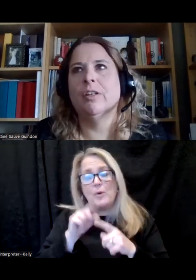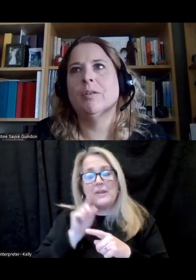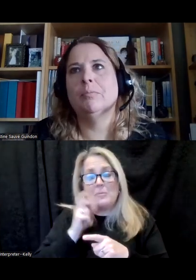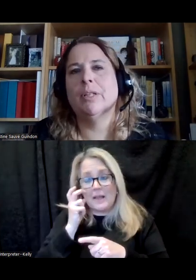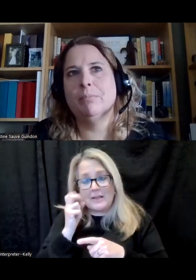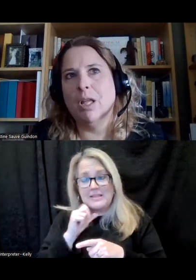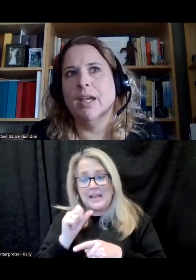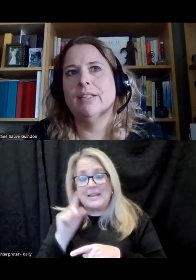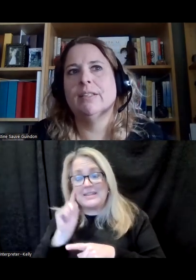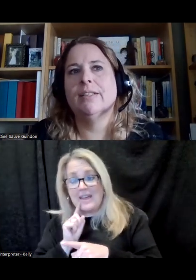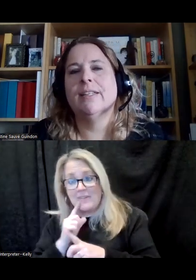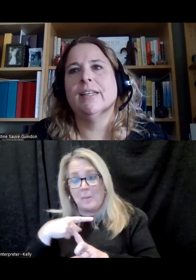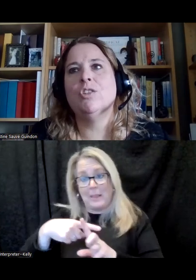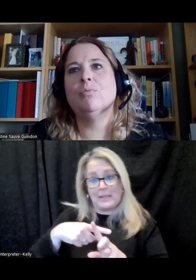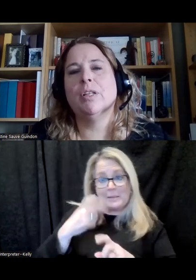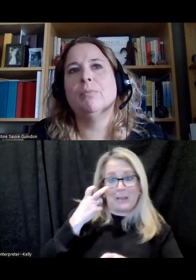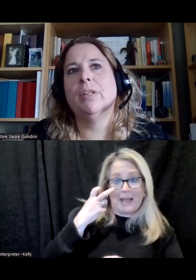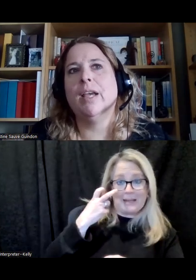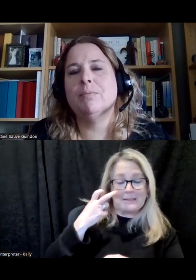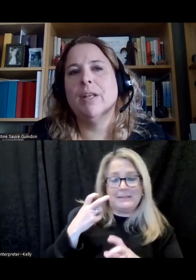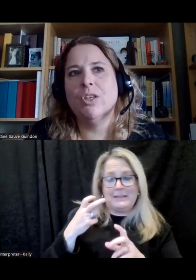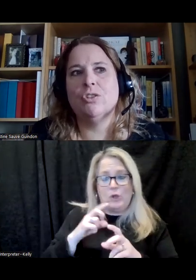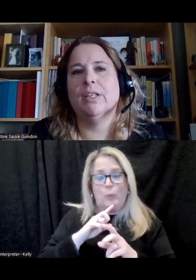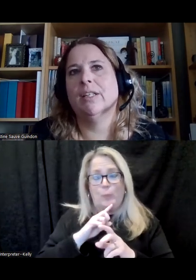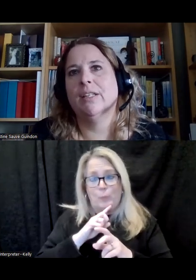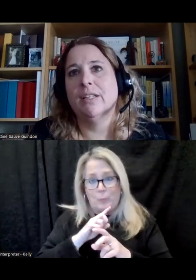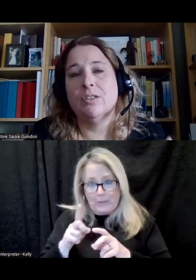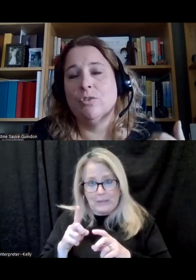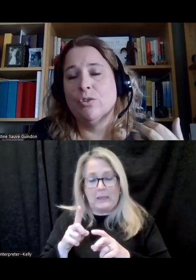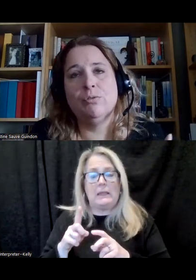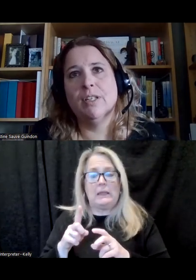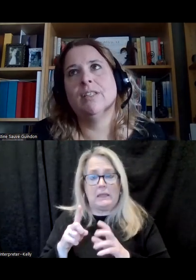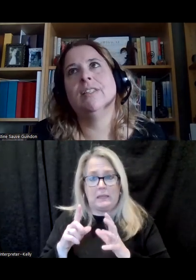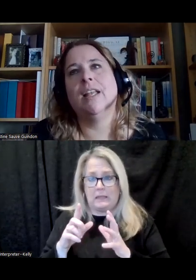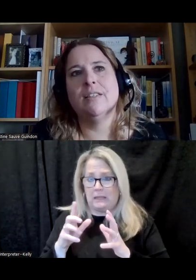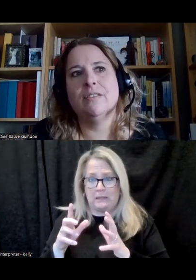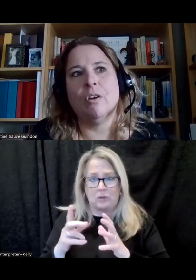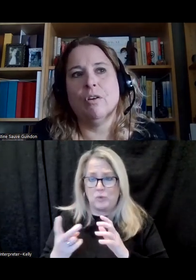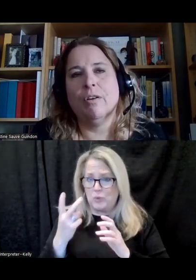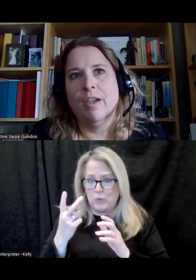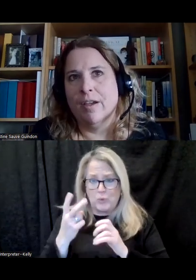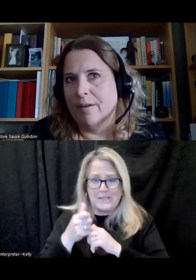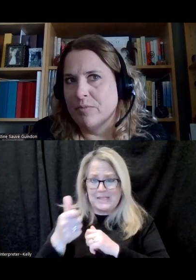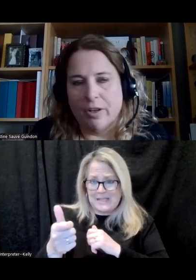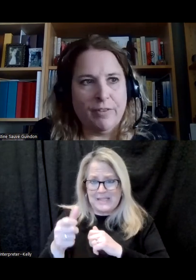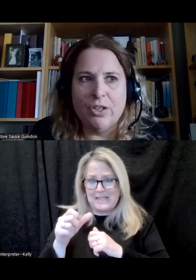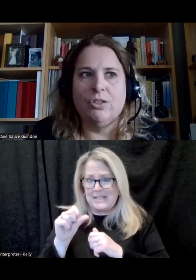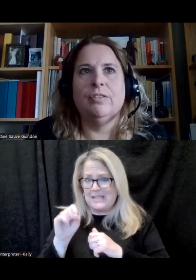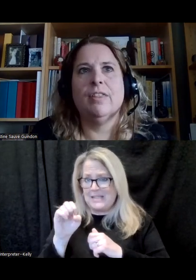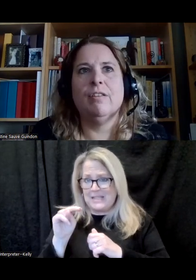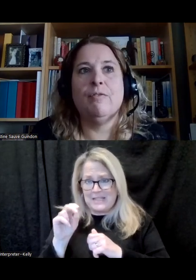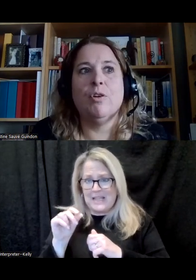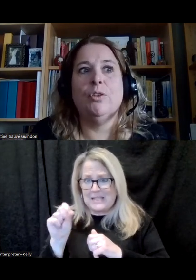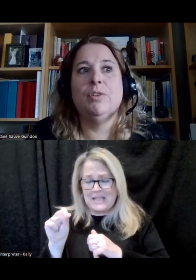deaf plus blind. It's really, really exponentially. So your two distant senses are